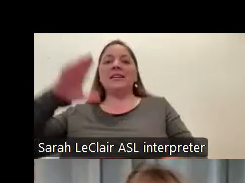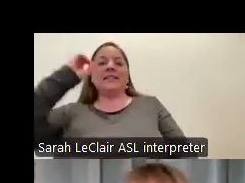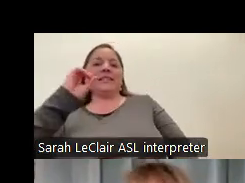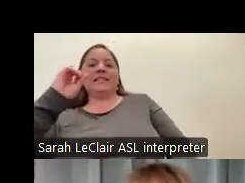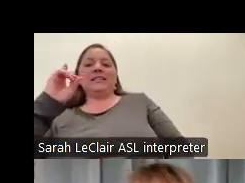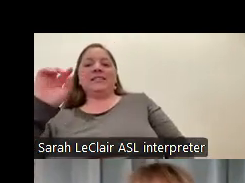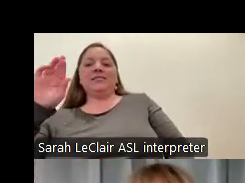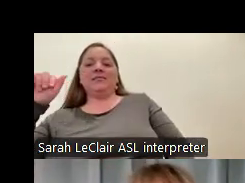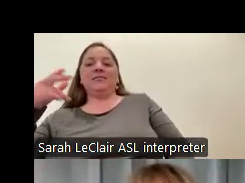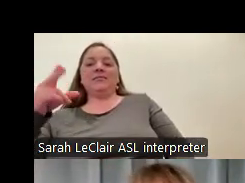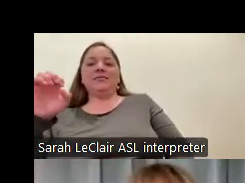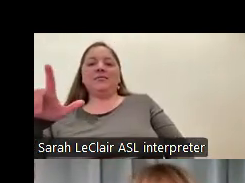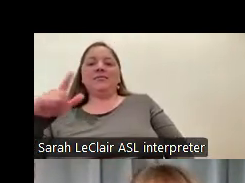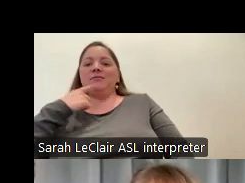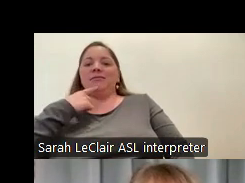it. What was that?